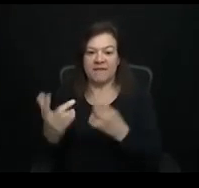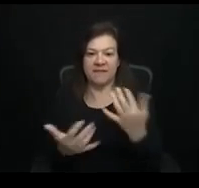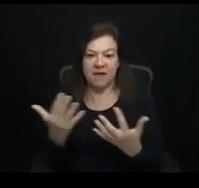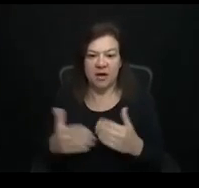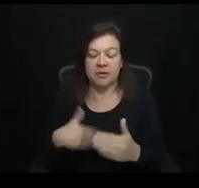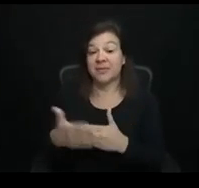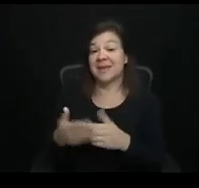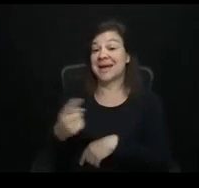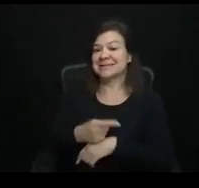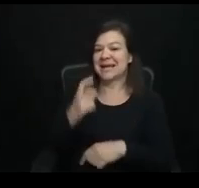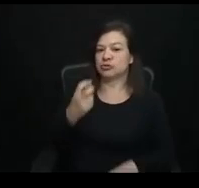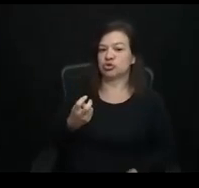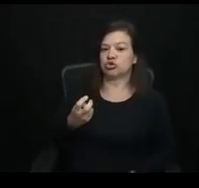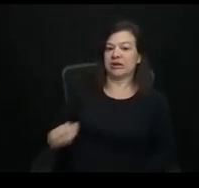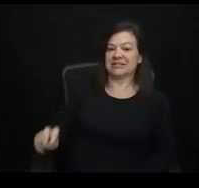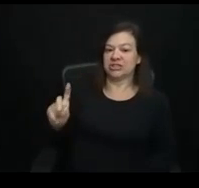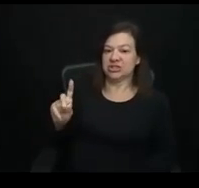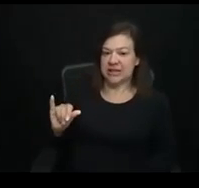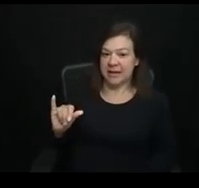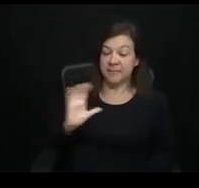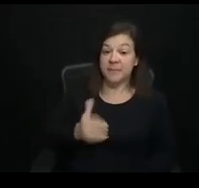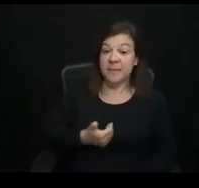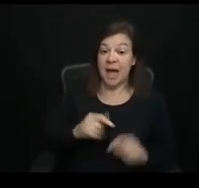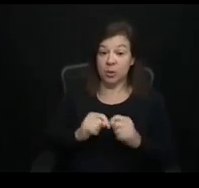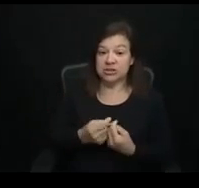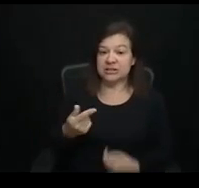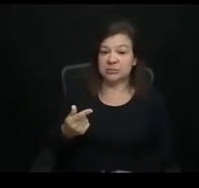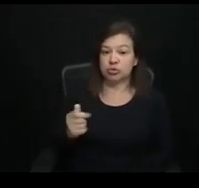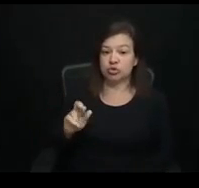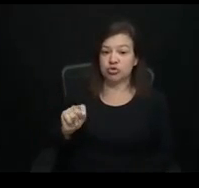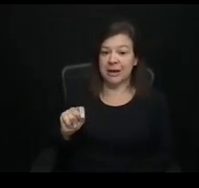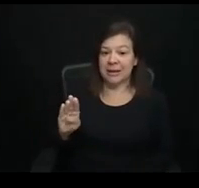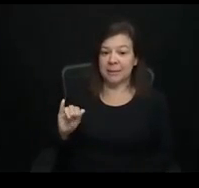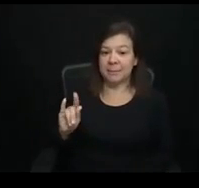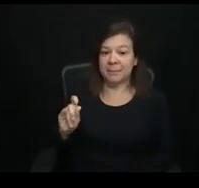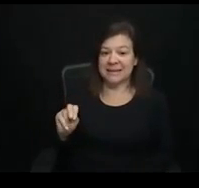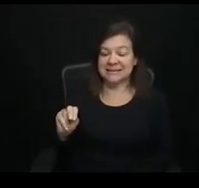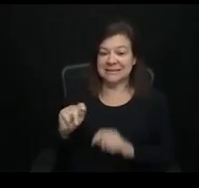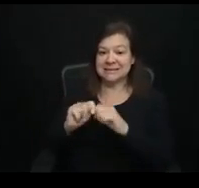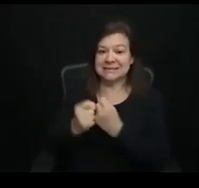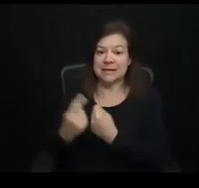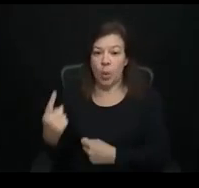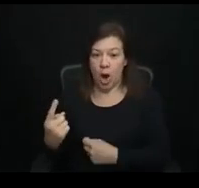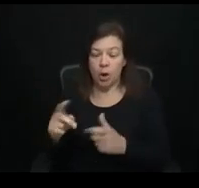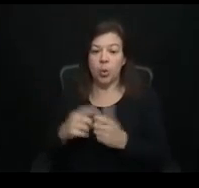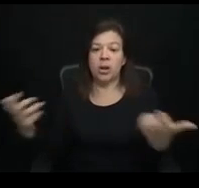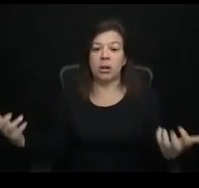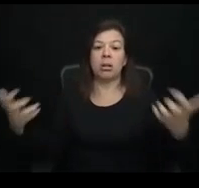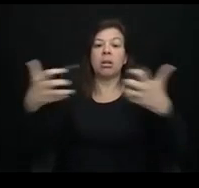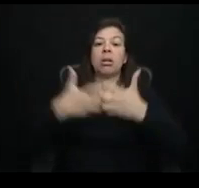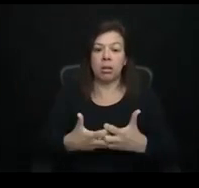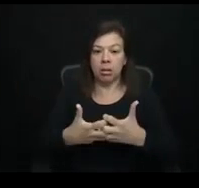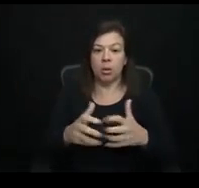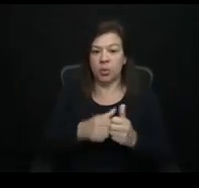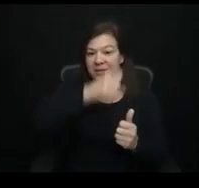call transition day. Our team, Great Basin Team 1, will basically marry up with the Alaskan team coming in,